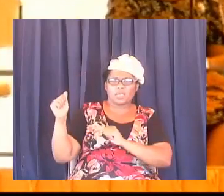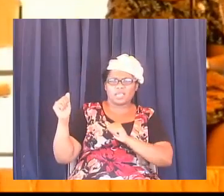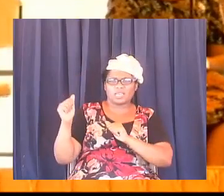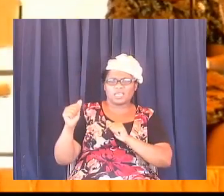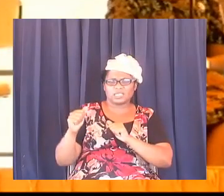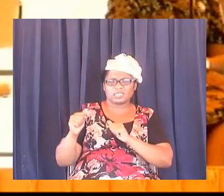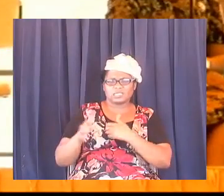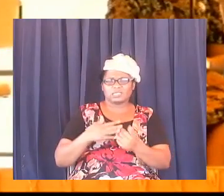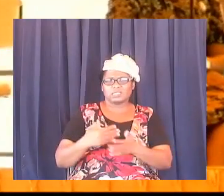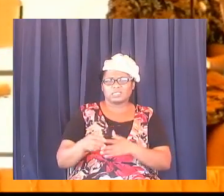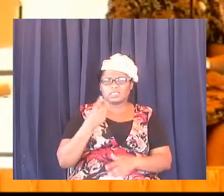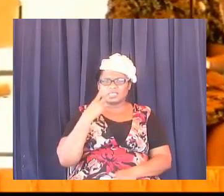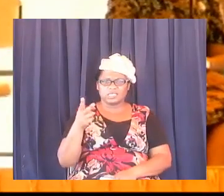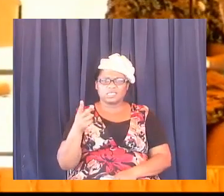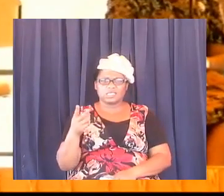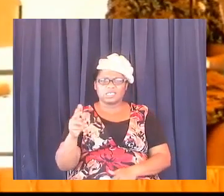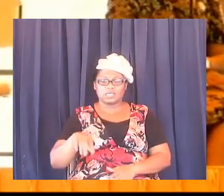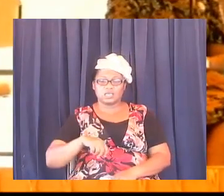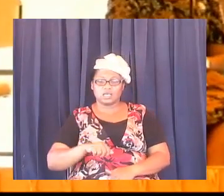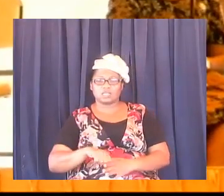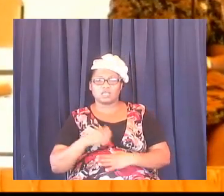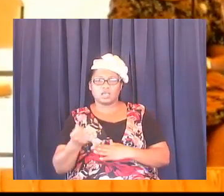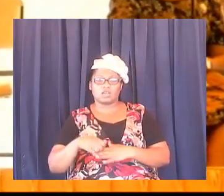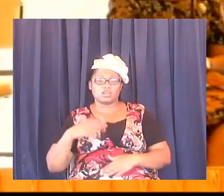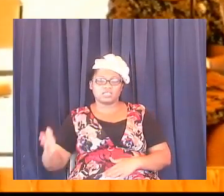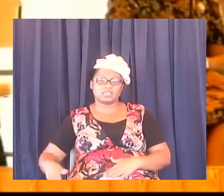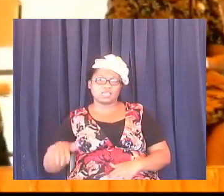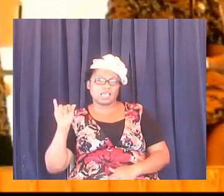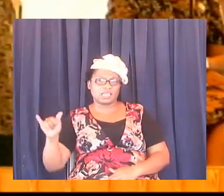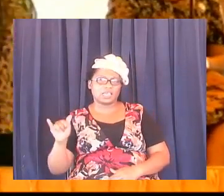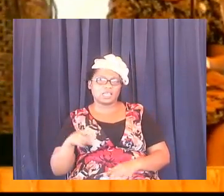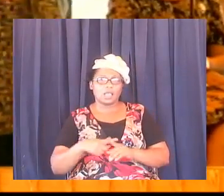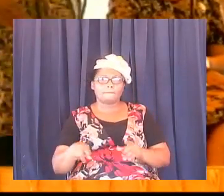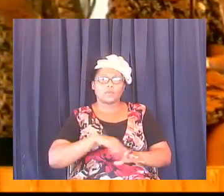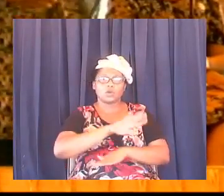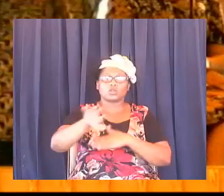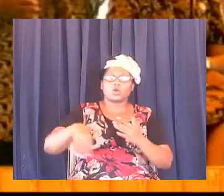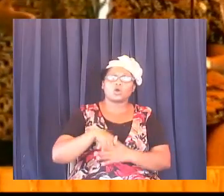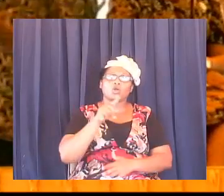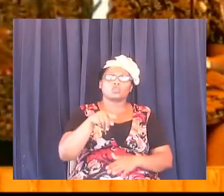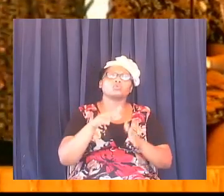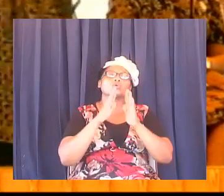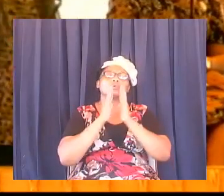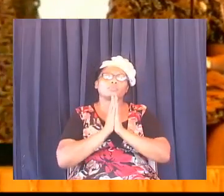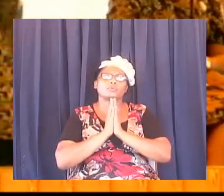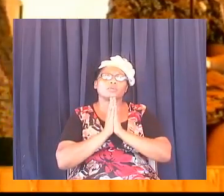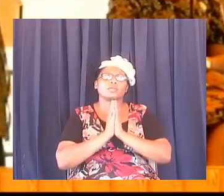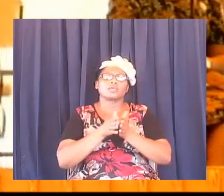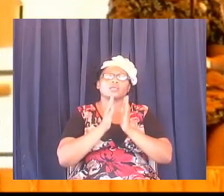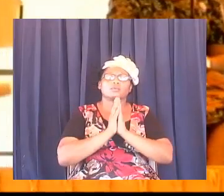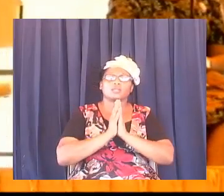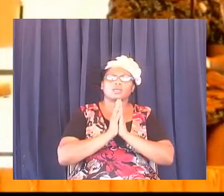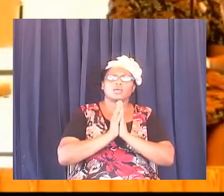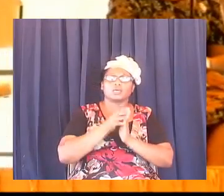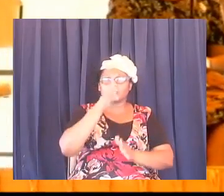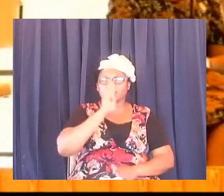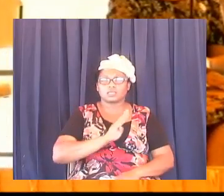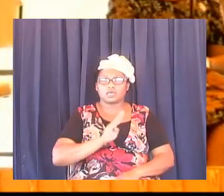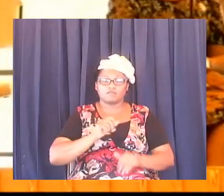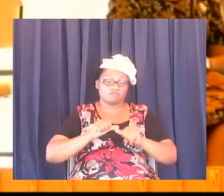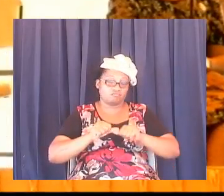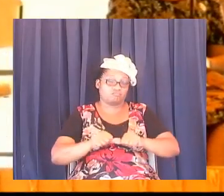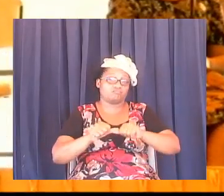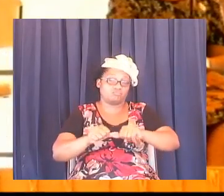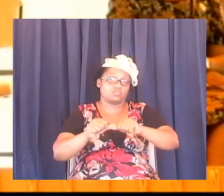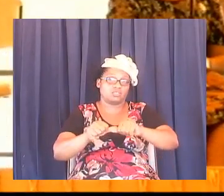side as yet, but all you do, pray and ask God for endurance and understanding.